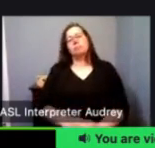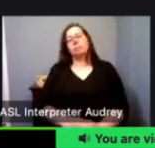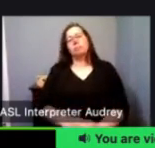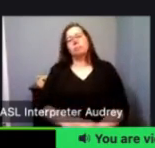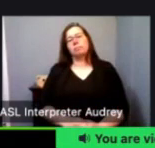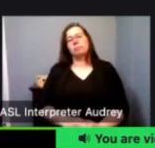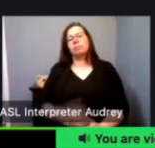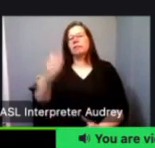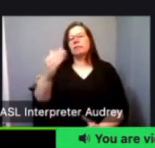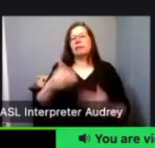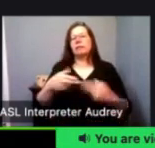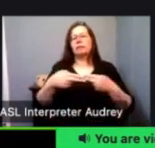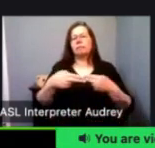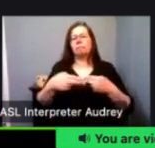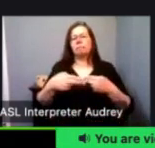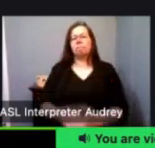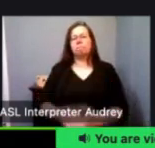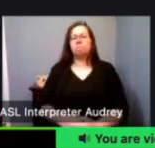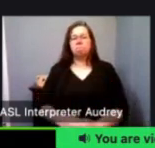Next slide.